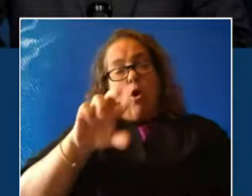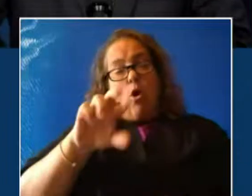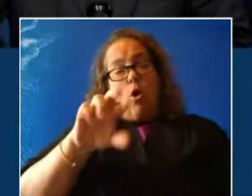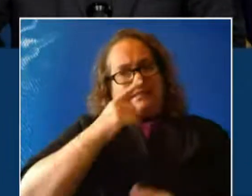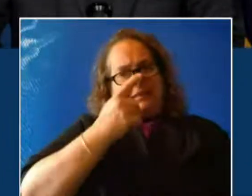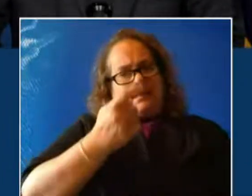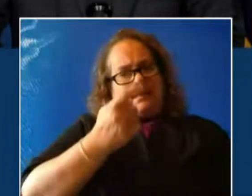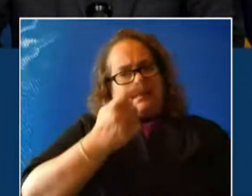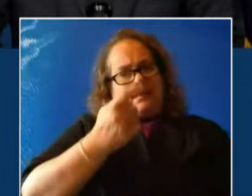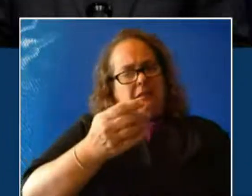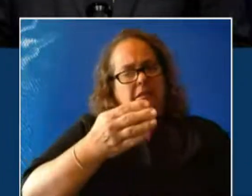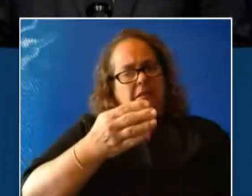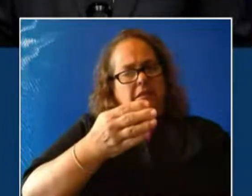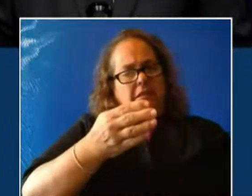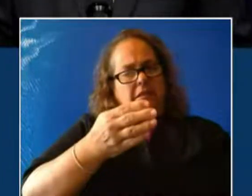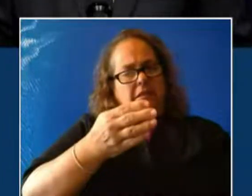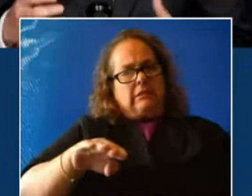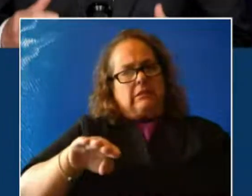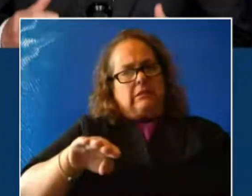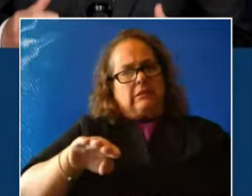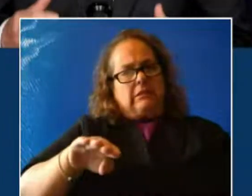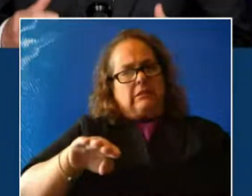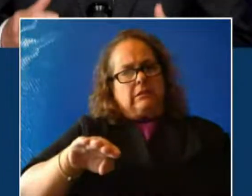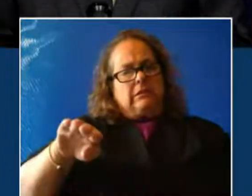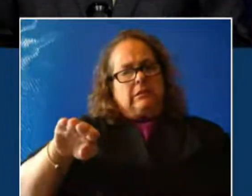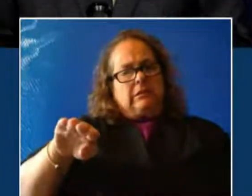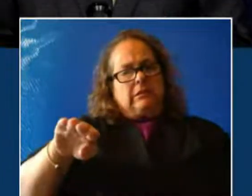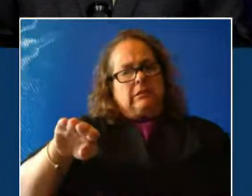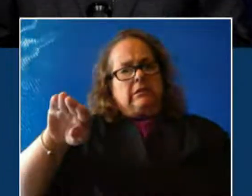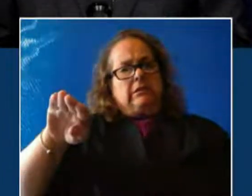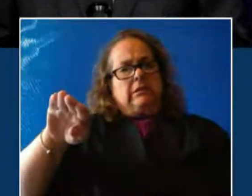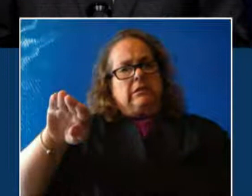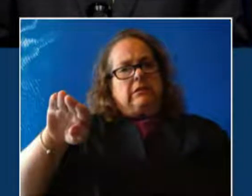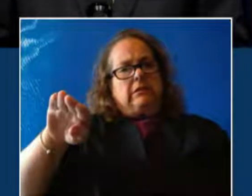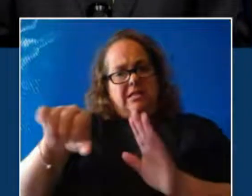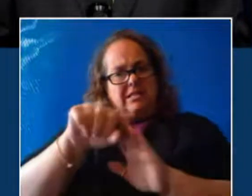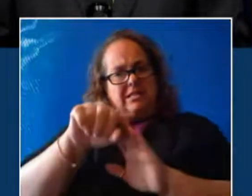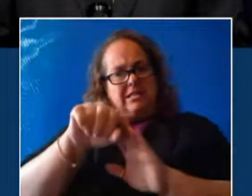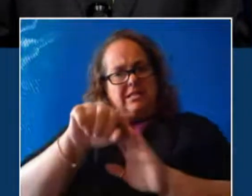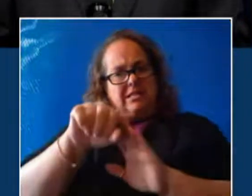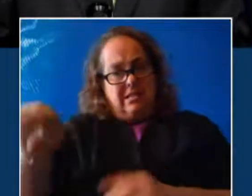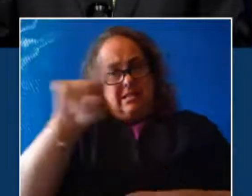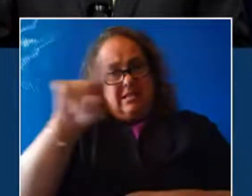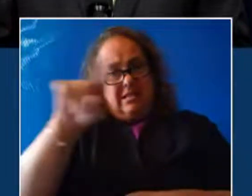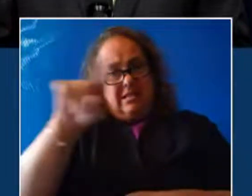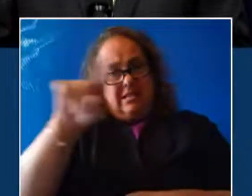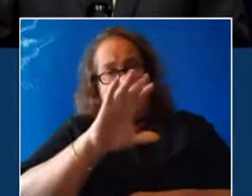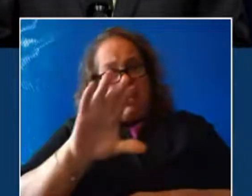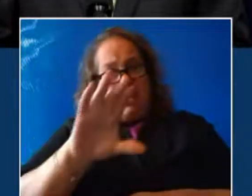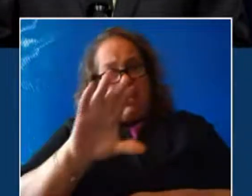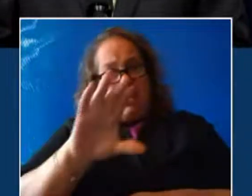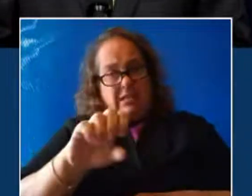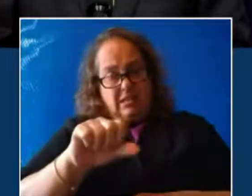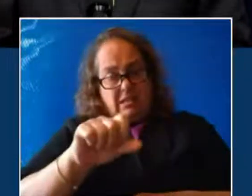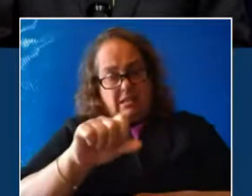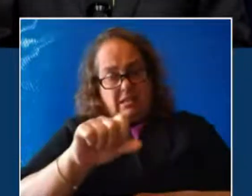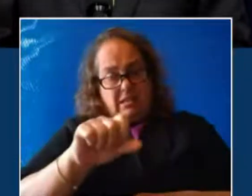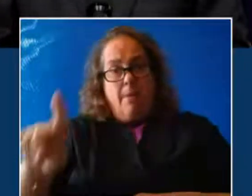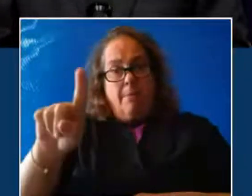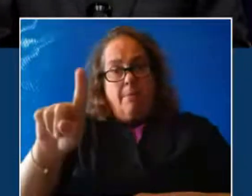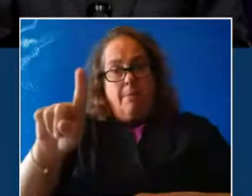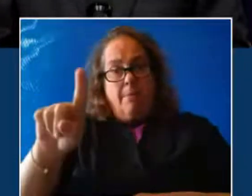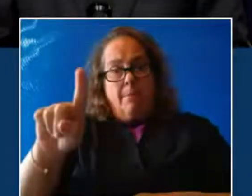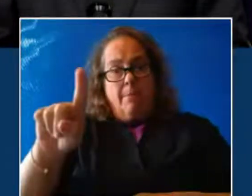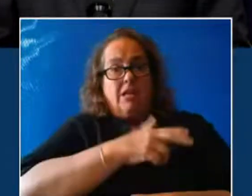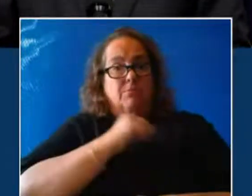in states that have seen their cases go up, their hospitalizations gone up too, and it's younger people that are